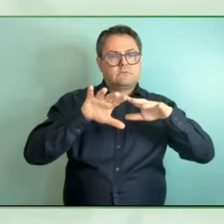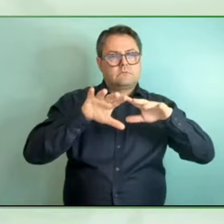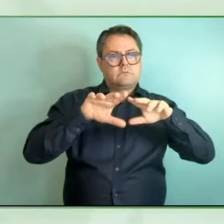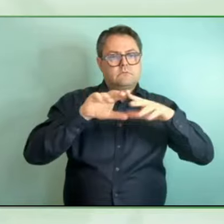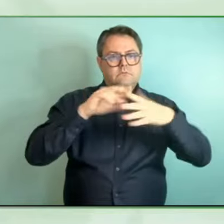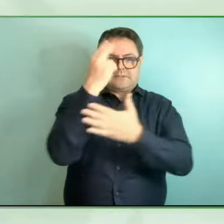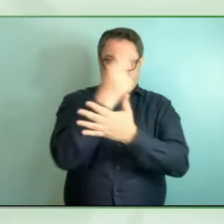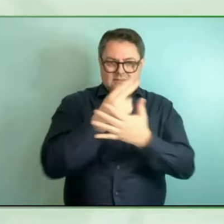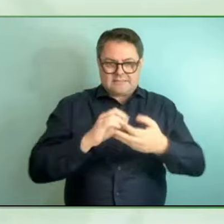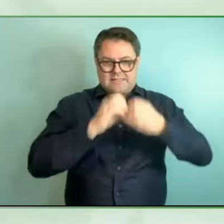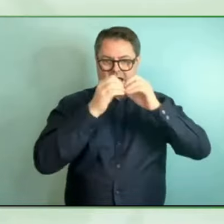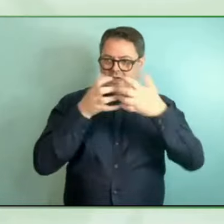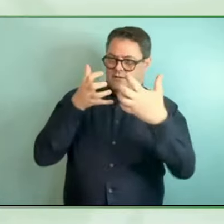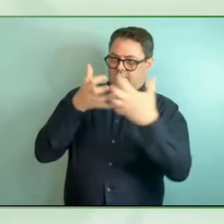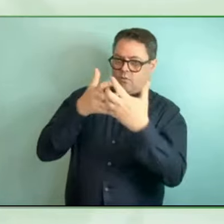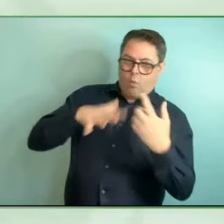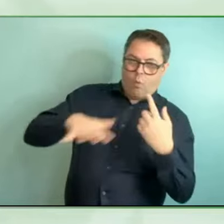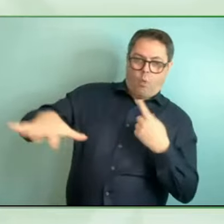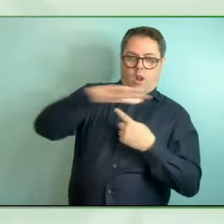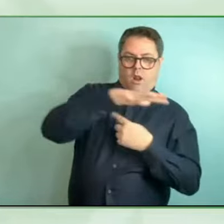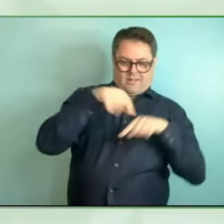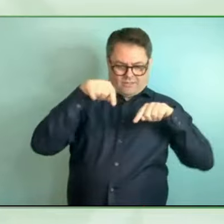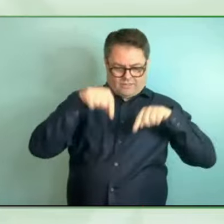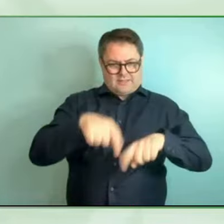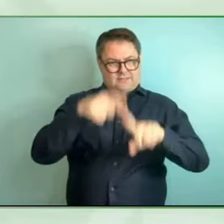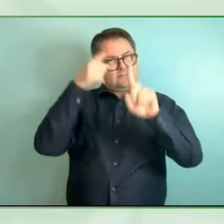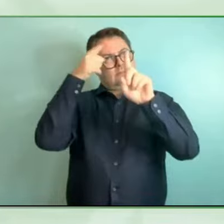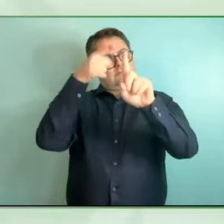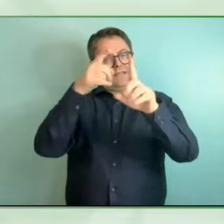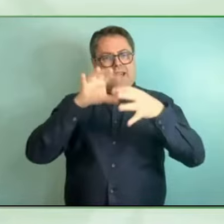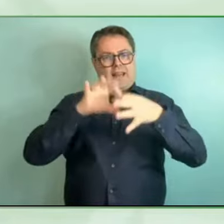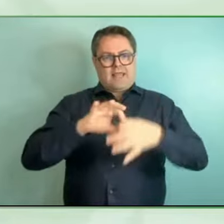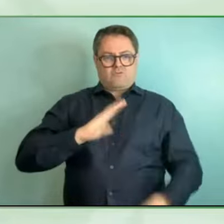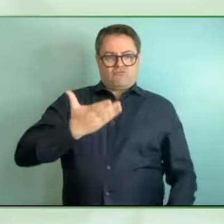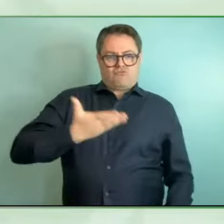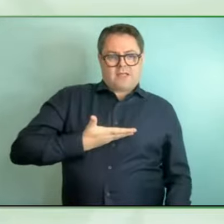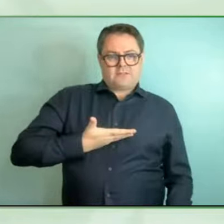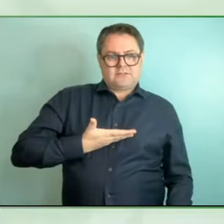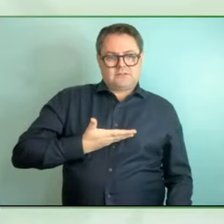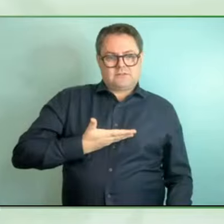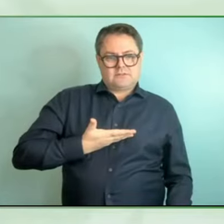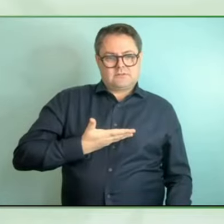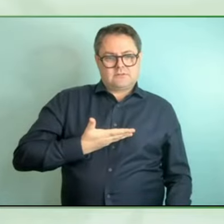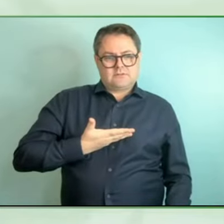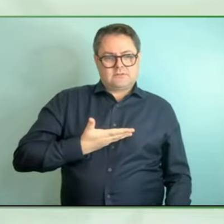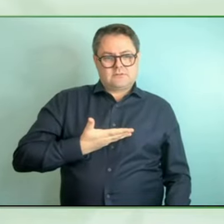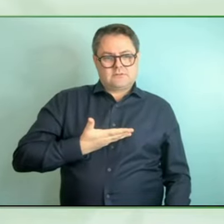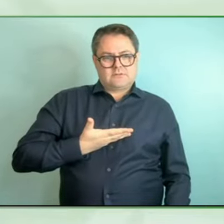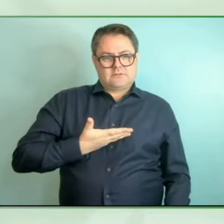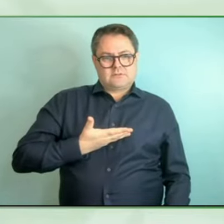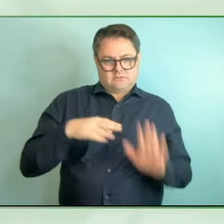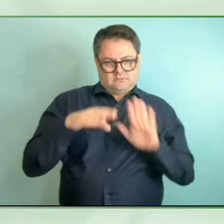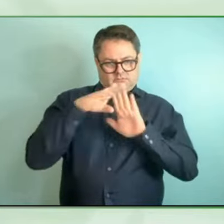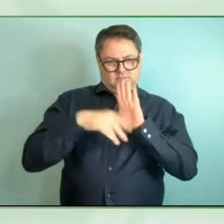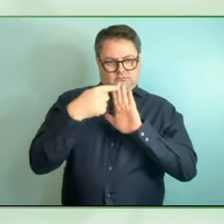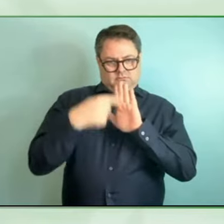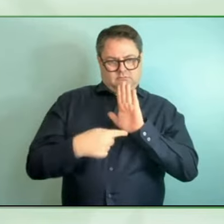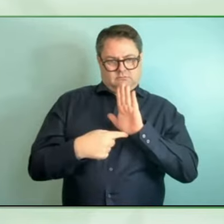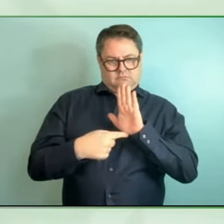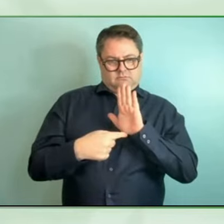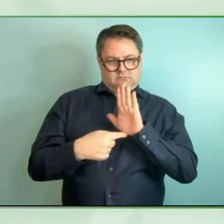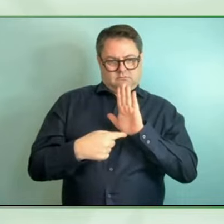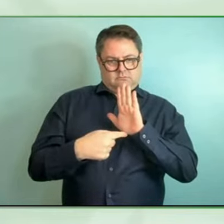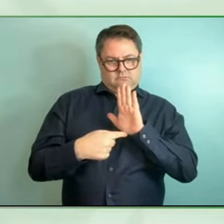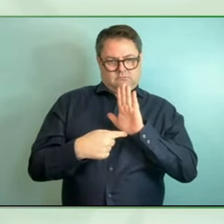right-based imperatives. It's not the goodwill of a teacher who will say, "Oh yes, I have to do something." No, it's